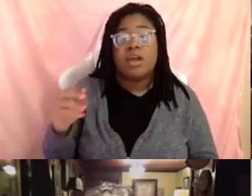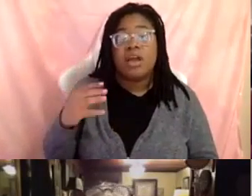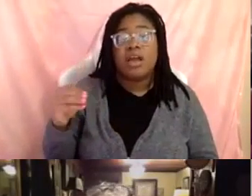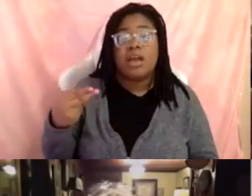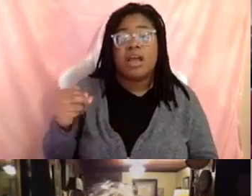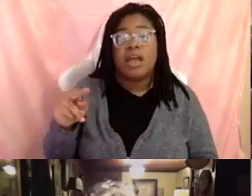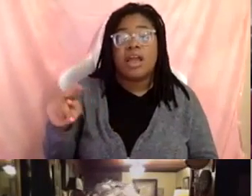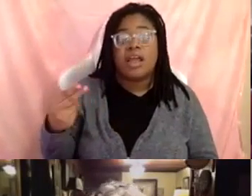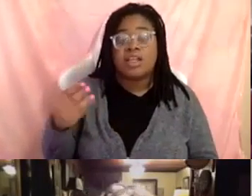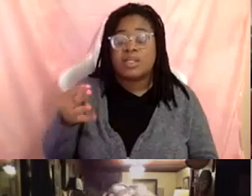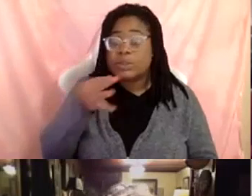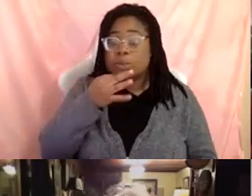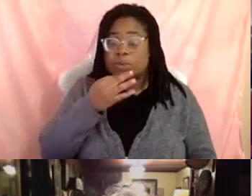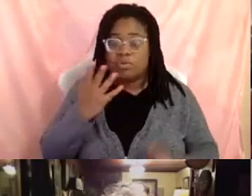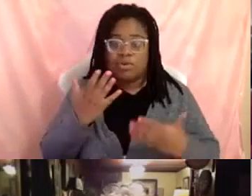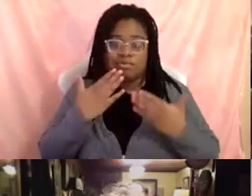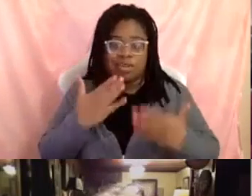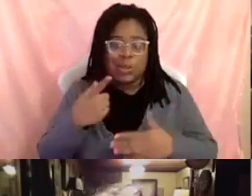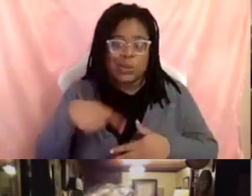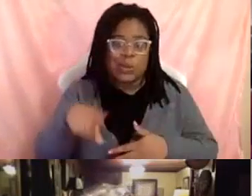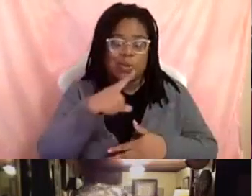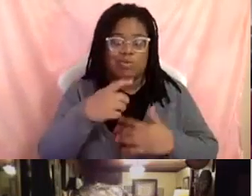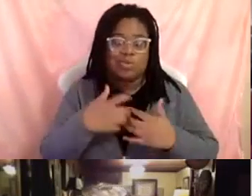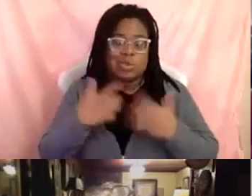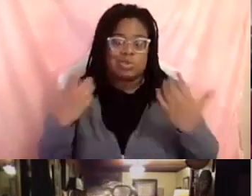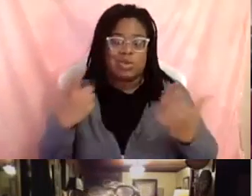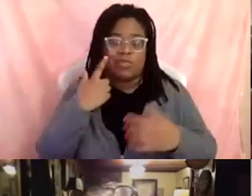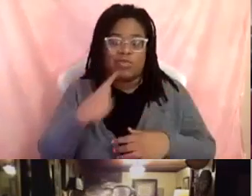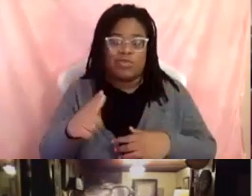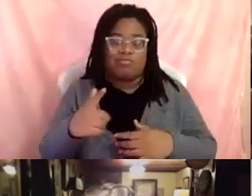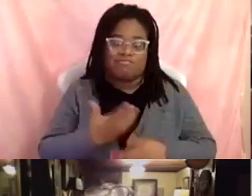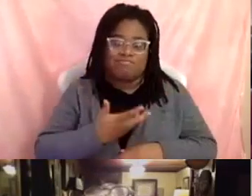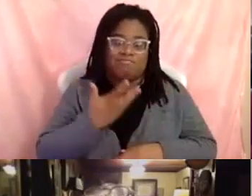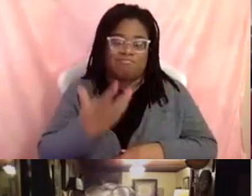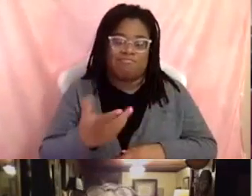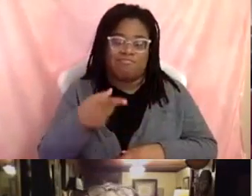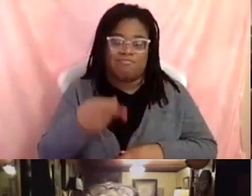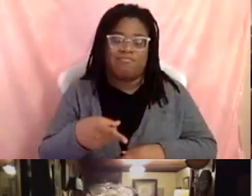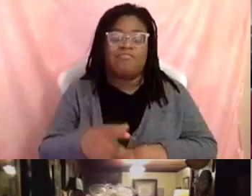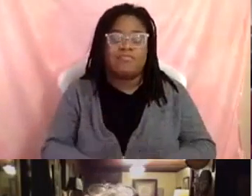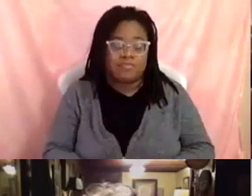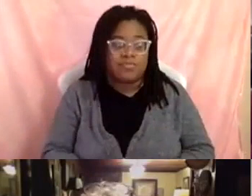to thank you all so much for really giving yourselves over to this